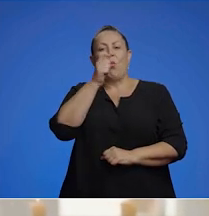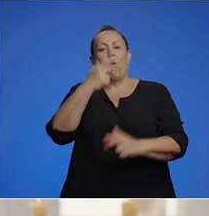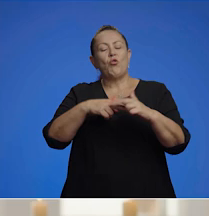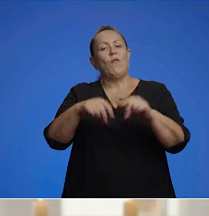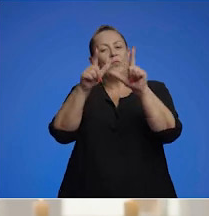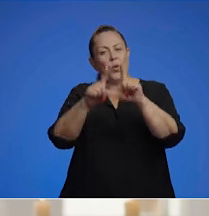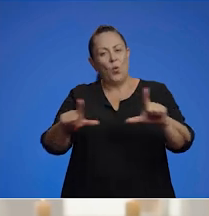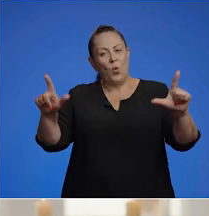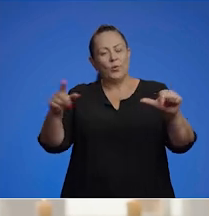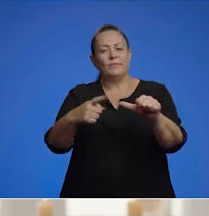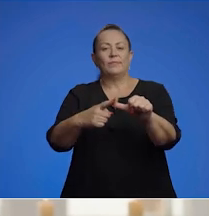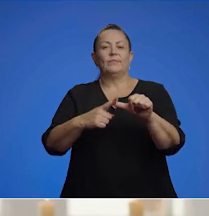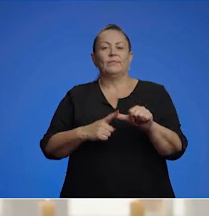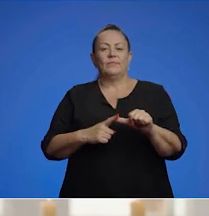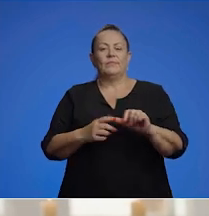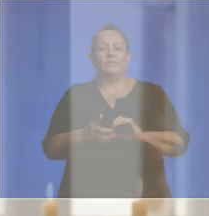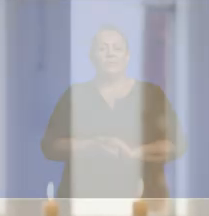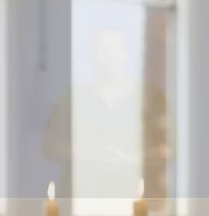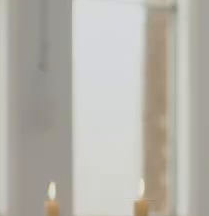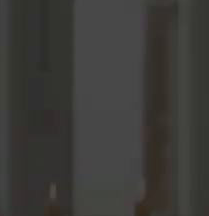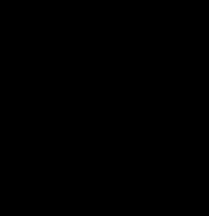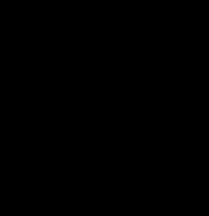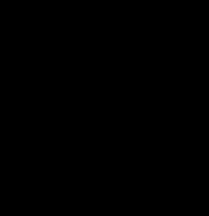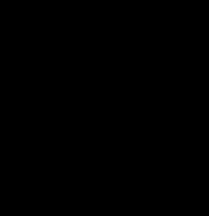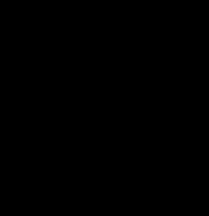The word of the Lord. Thanks be to God.